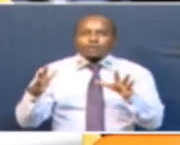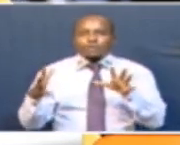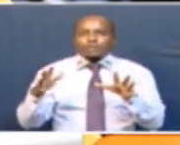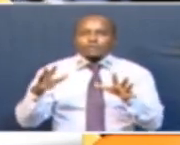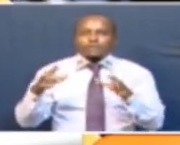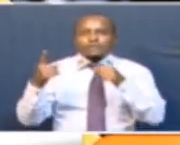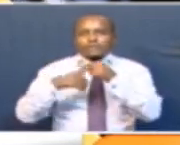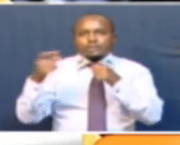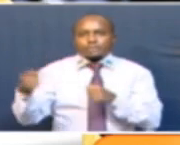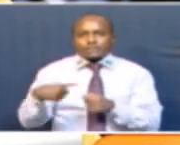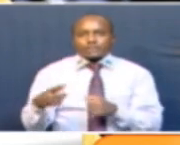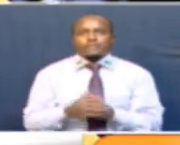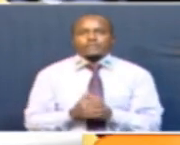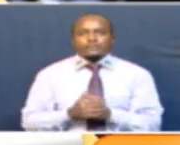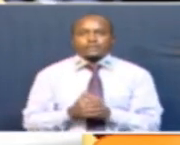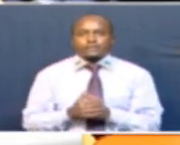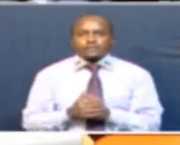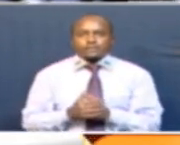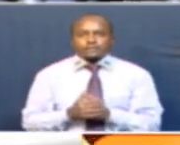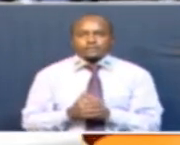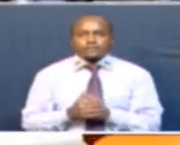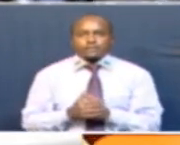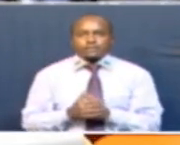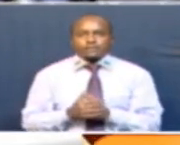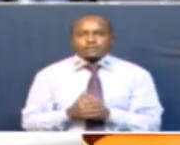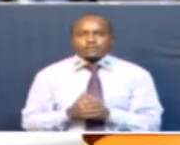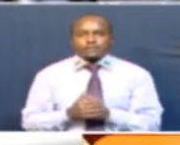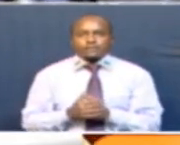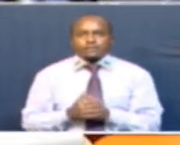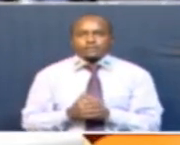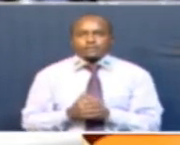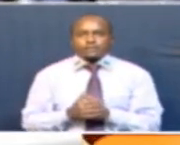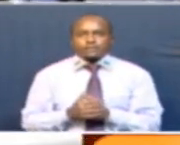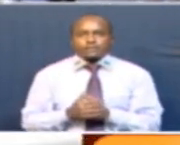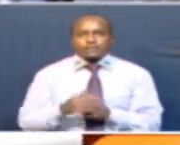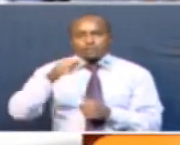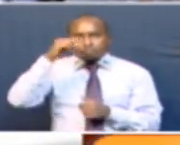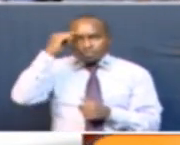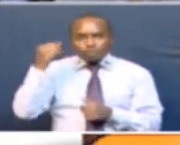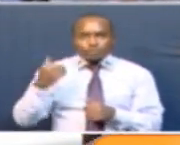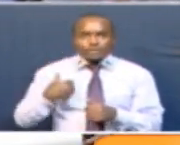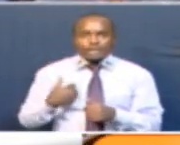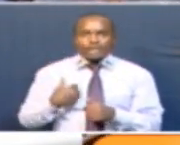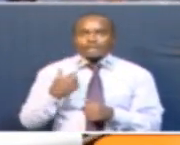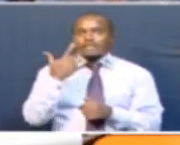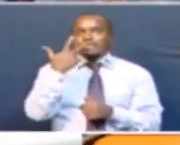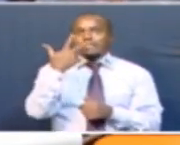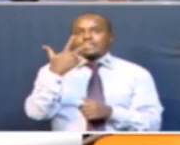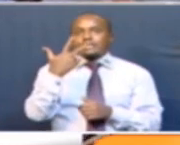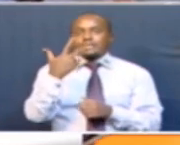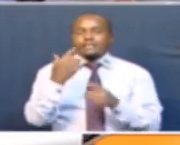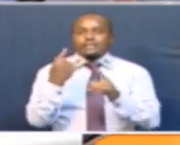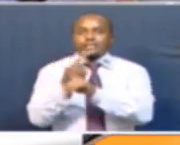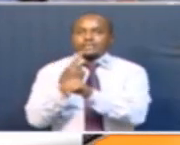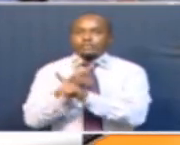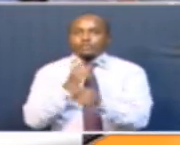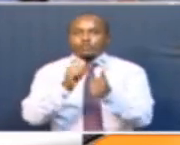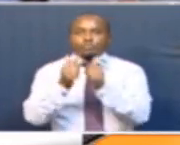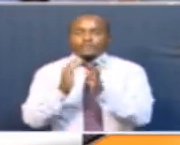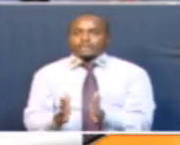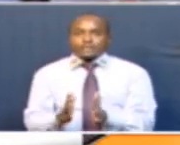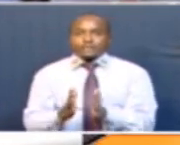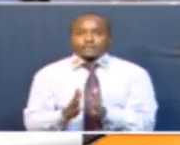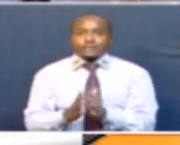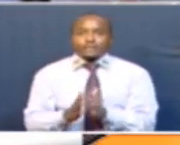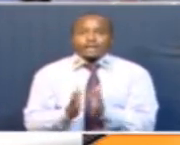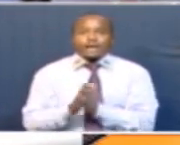I would roughly call it about 6 months. About 6 months? Yeah. Because we had not just one, but three different bidders at the Public Procurement Appeals Review Board,